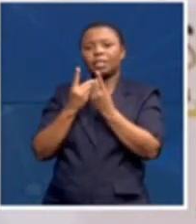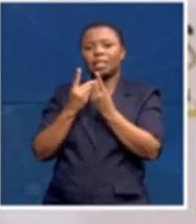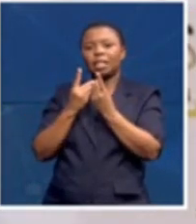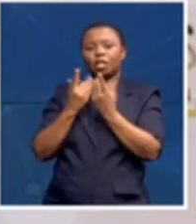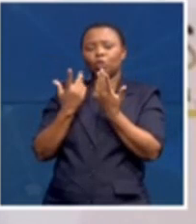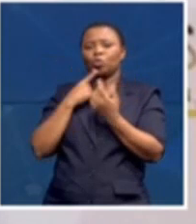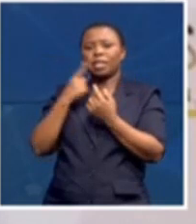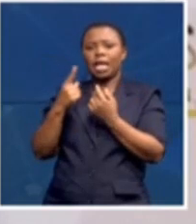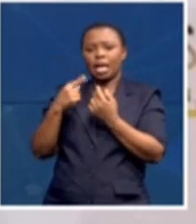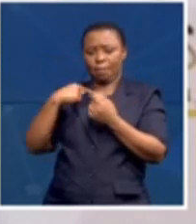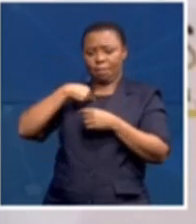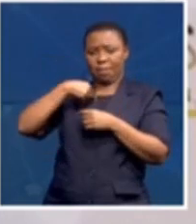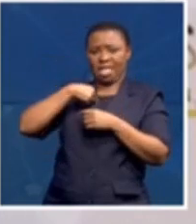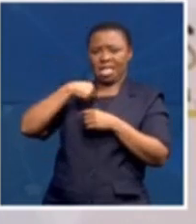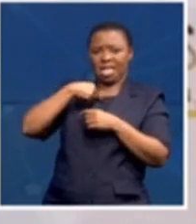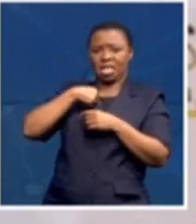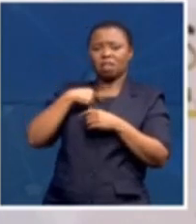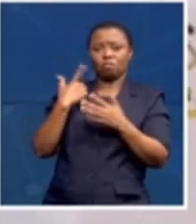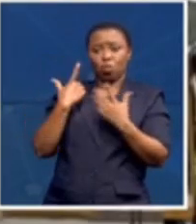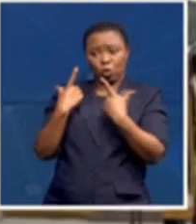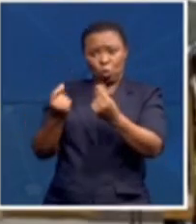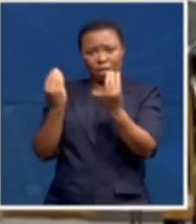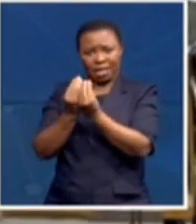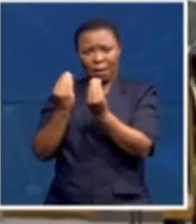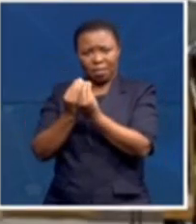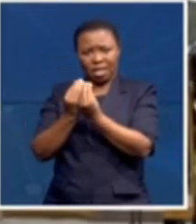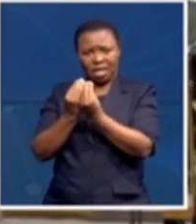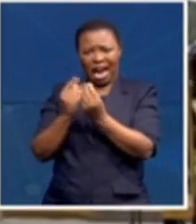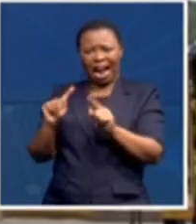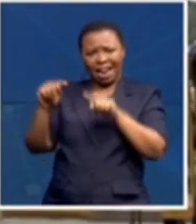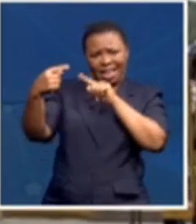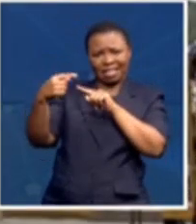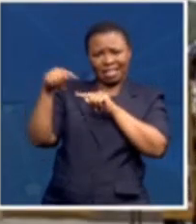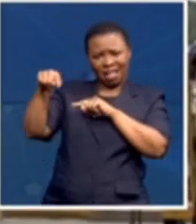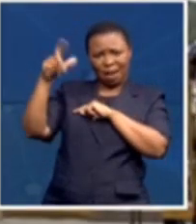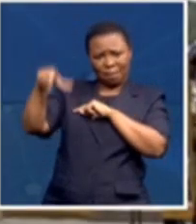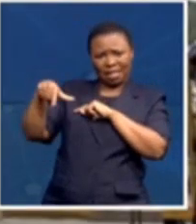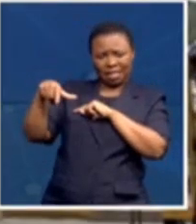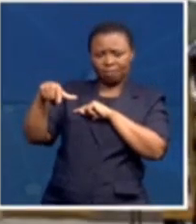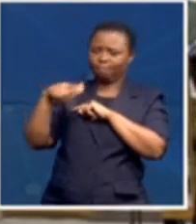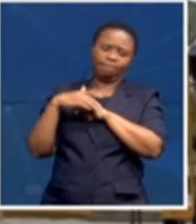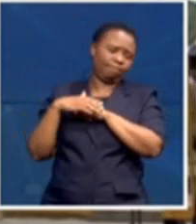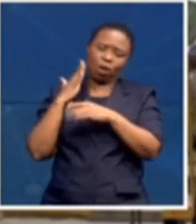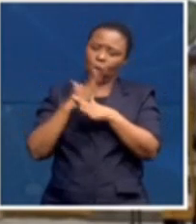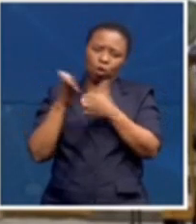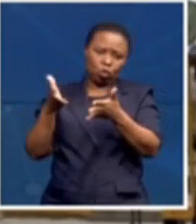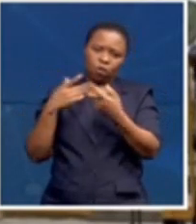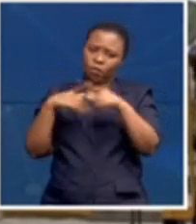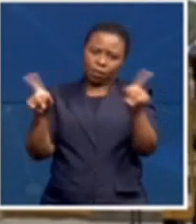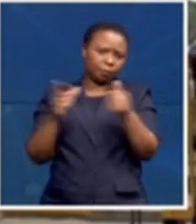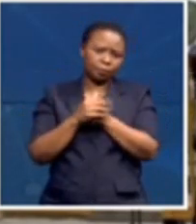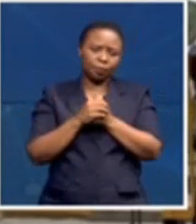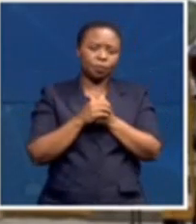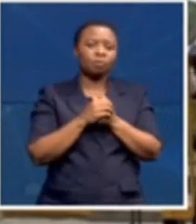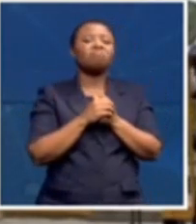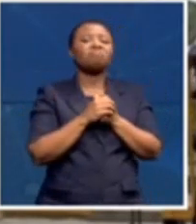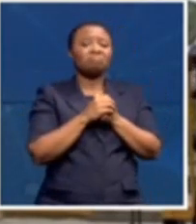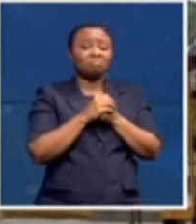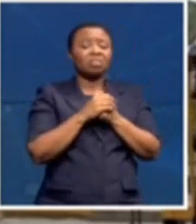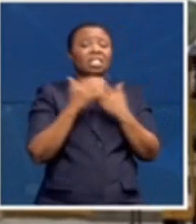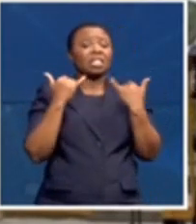action against you. It doesn't work that way. Well, this exposes a serious security breach at the hospital. The theft